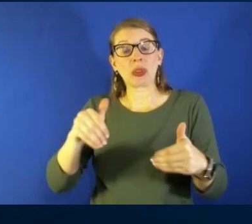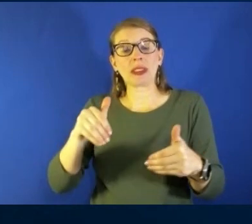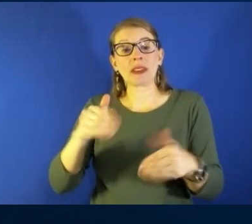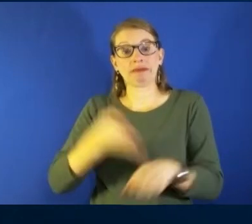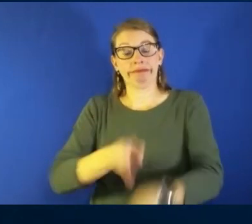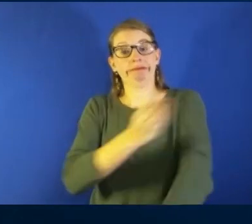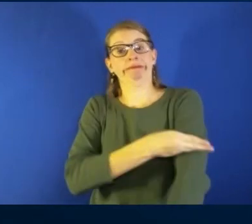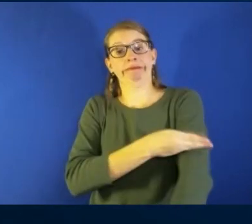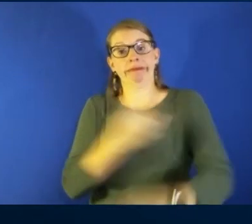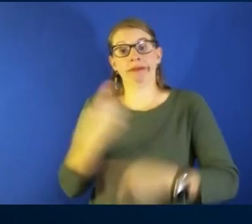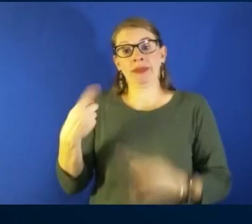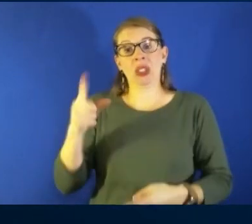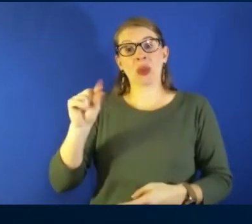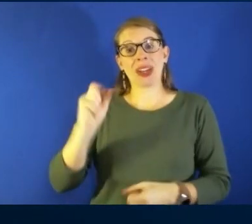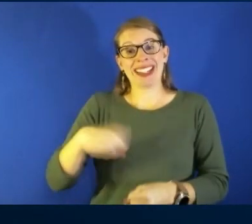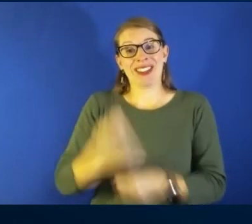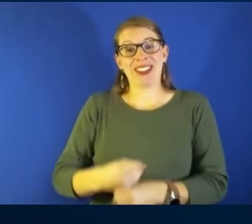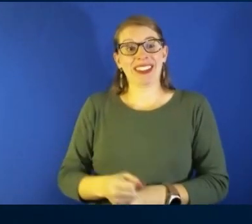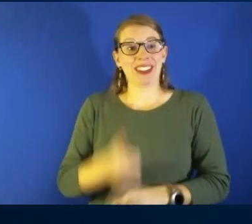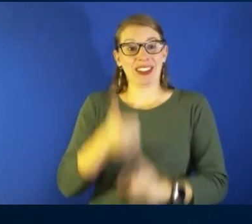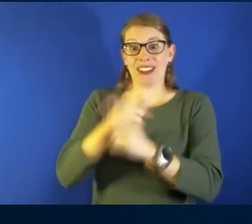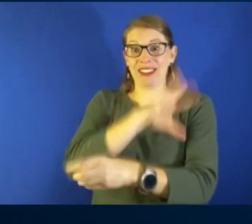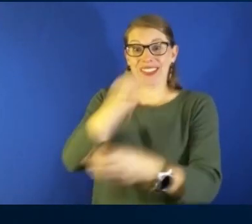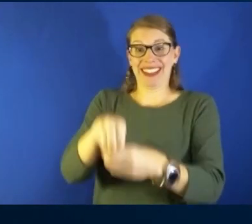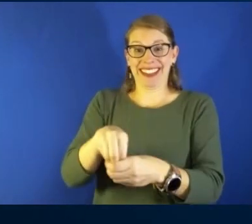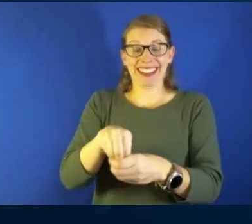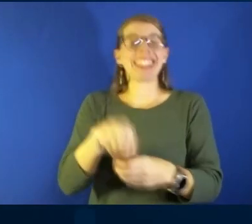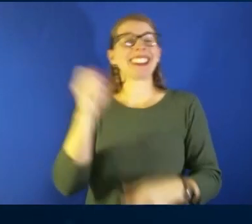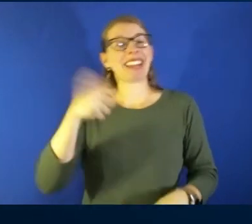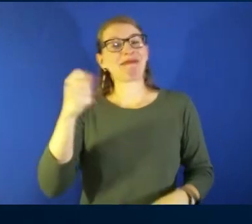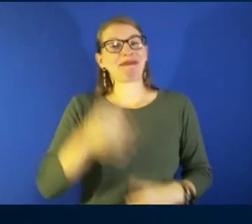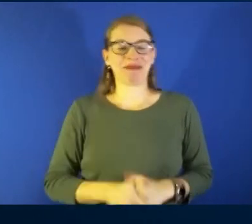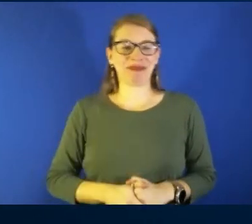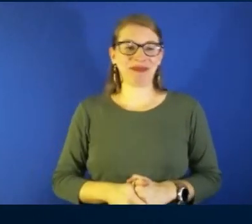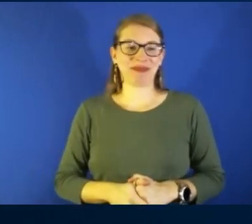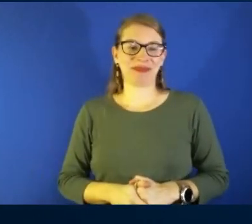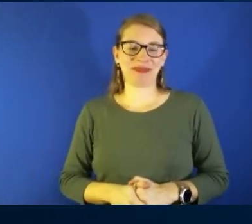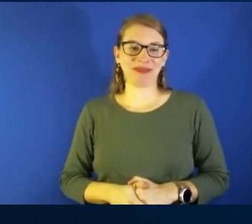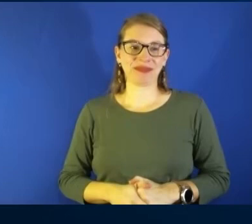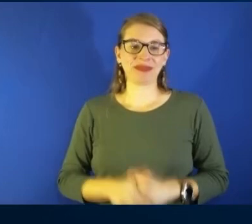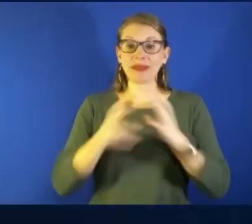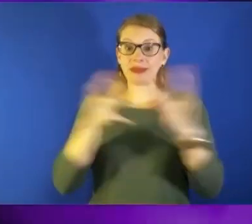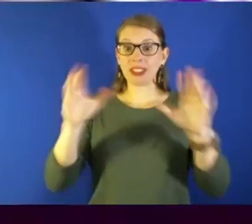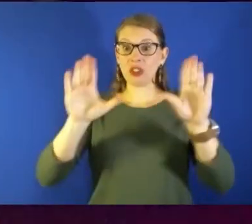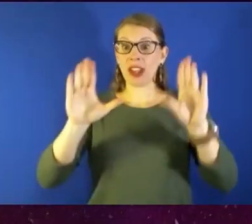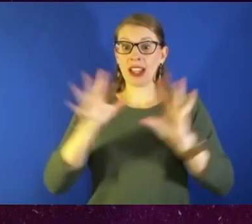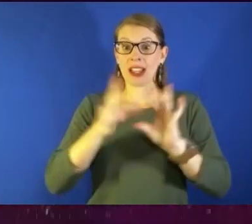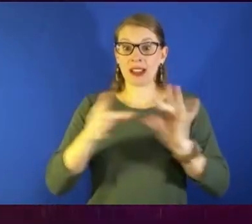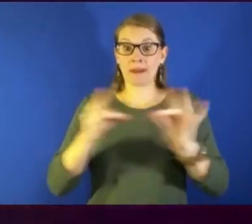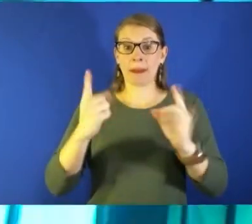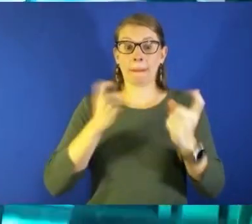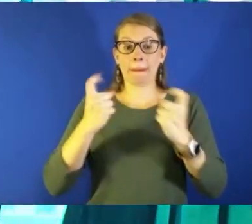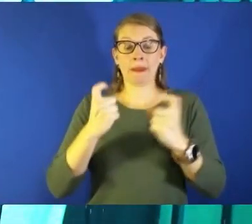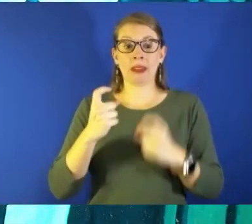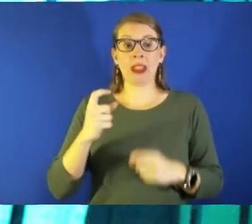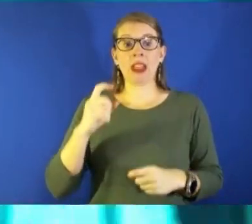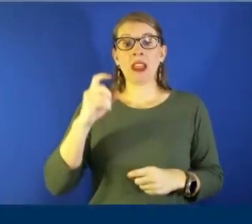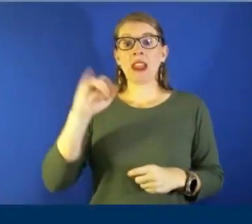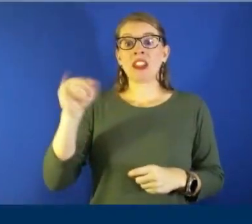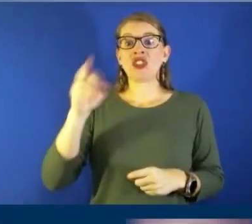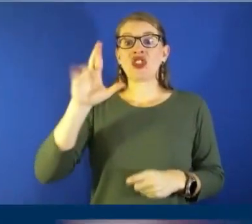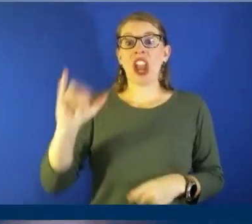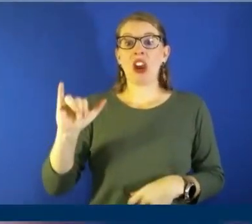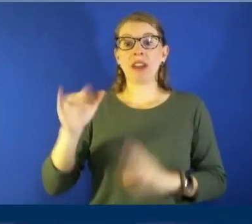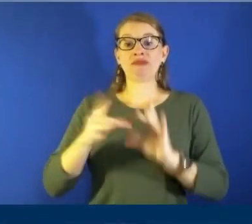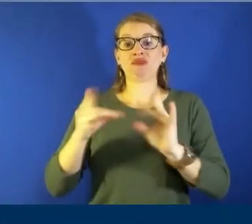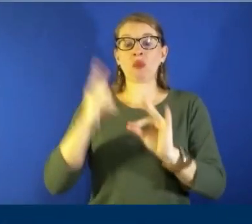last 20 years. And you've been a part of it. I have. We've got a lot of Happy great to say. comments and questions coming in. First of all, Jerry says, the one thing